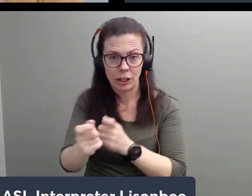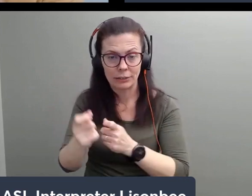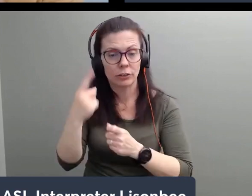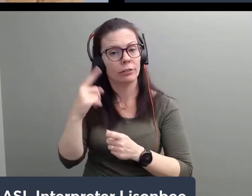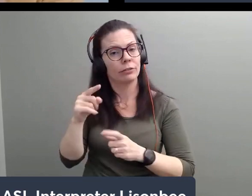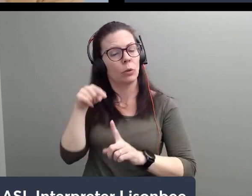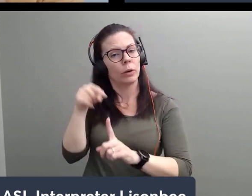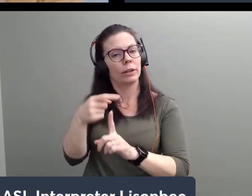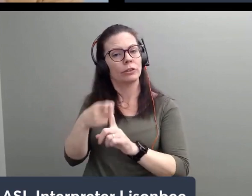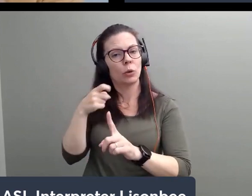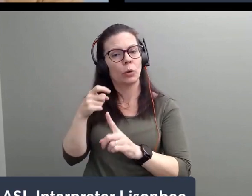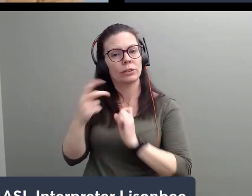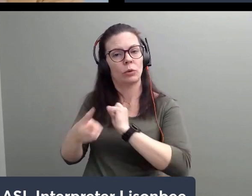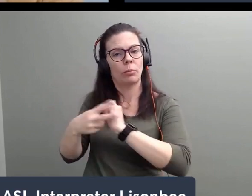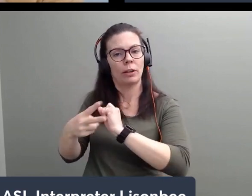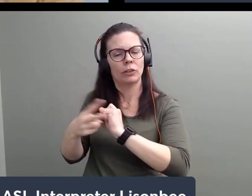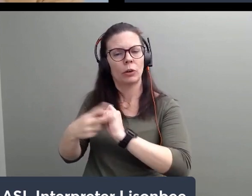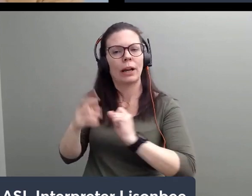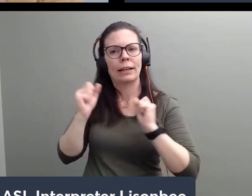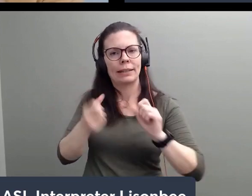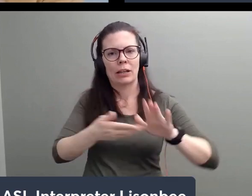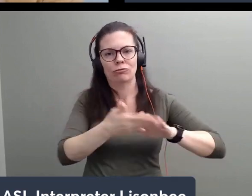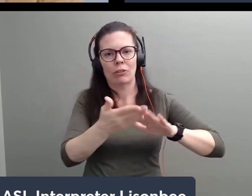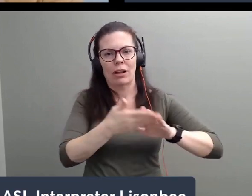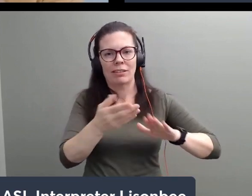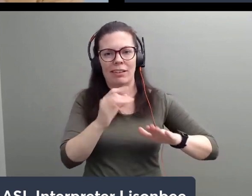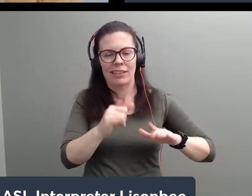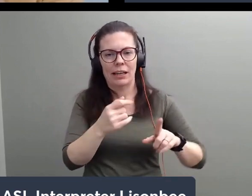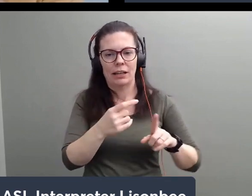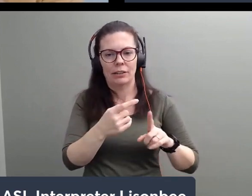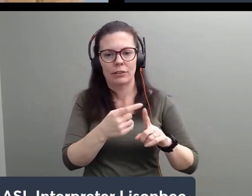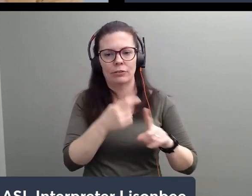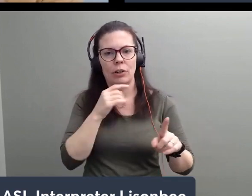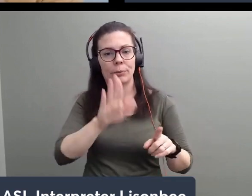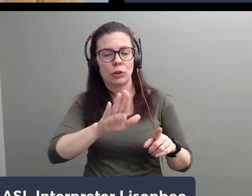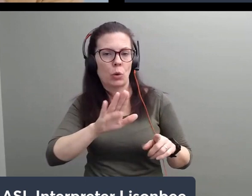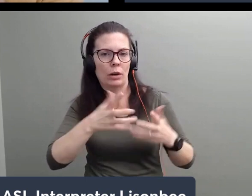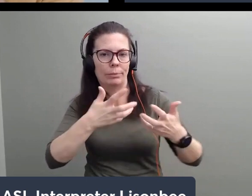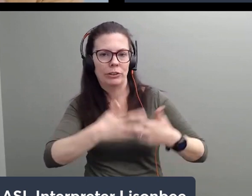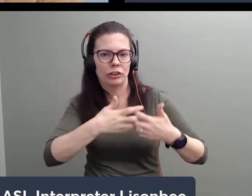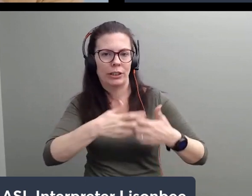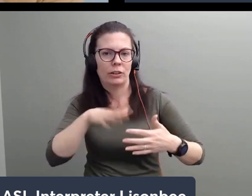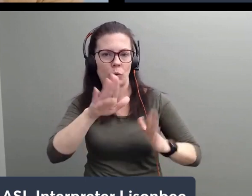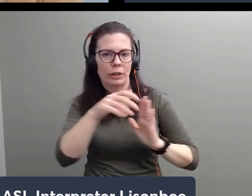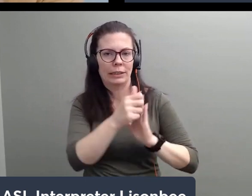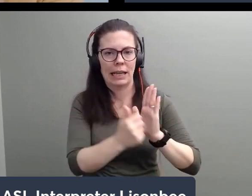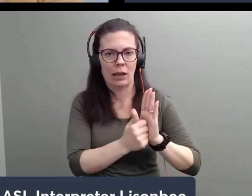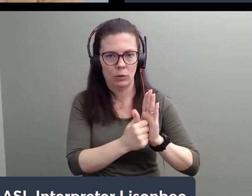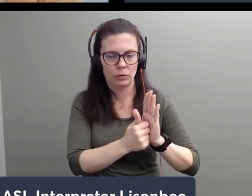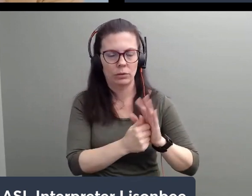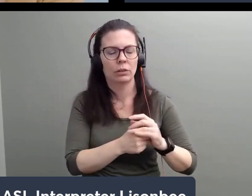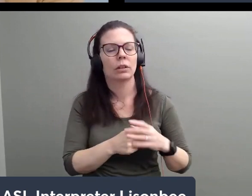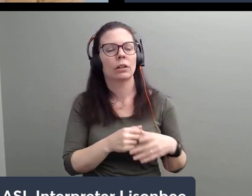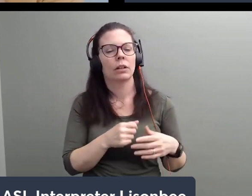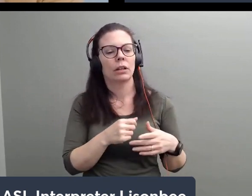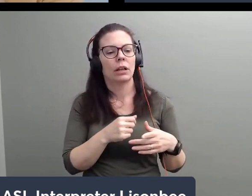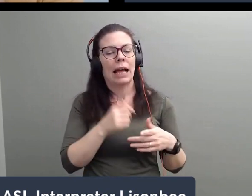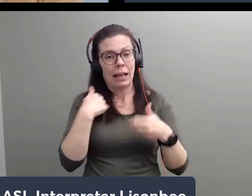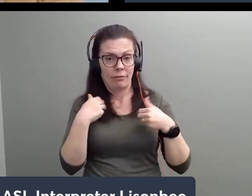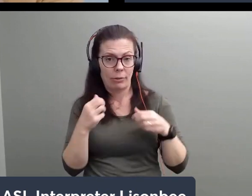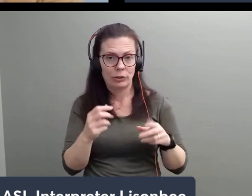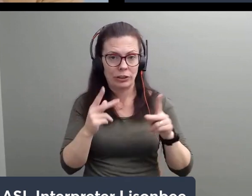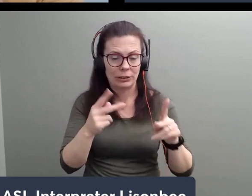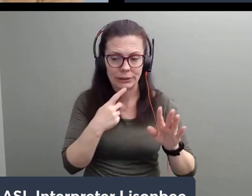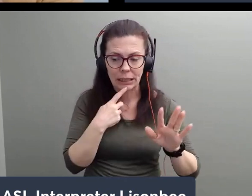source code repository, you can run these commands from from your own machine or your own account, and have an opportunity and